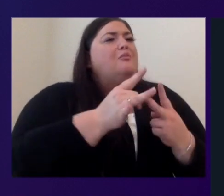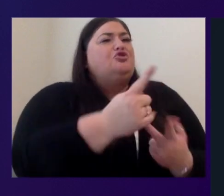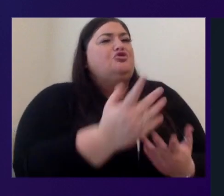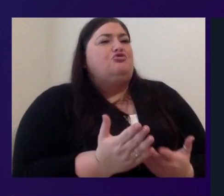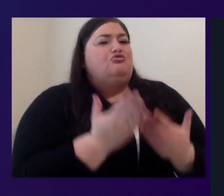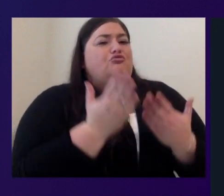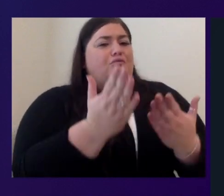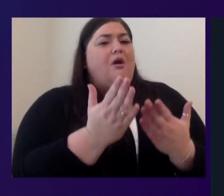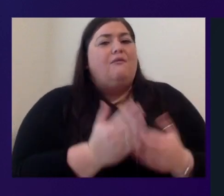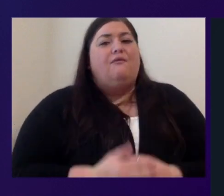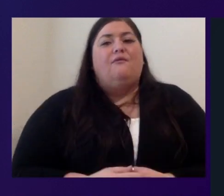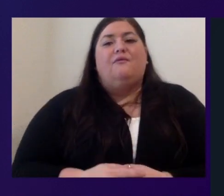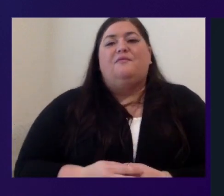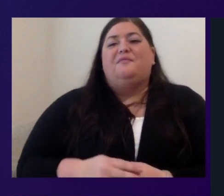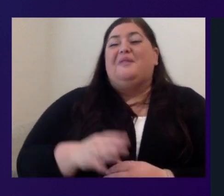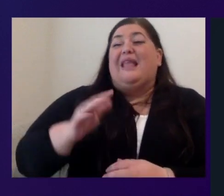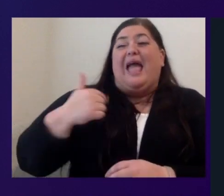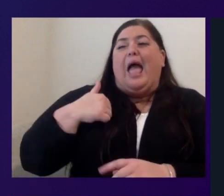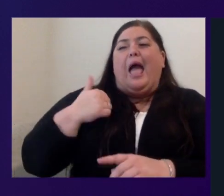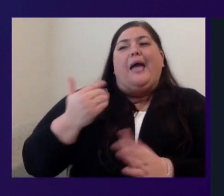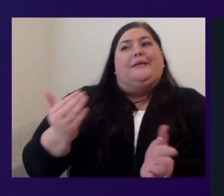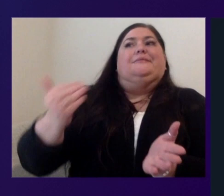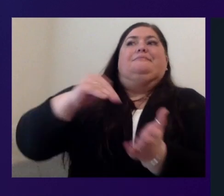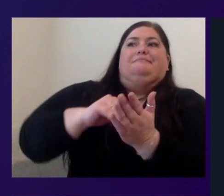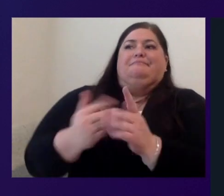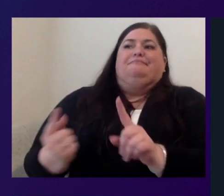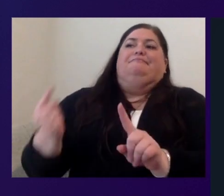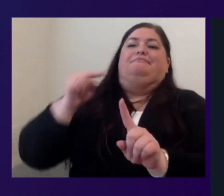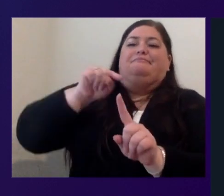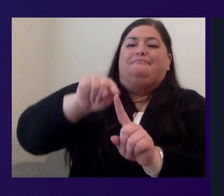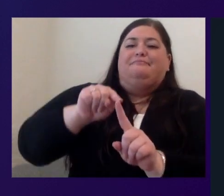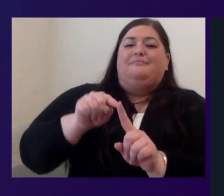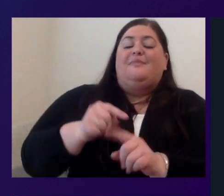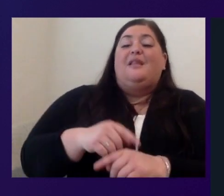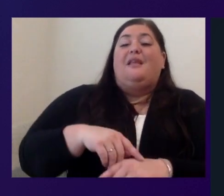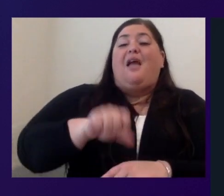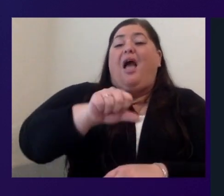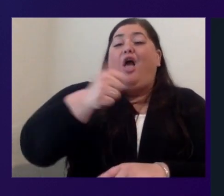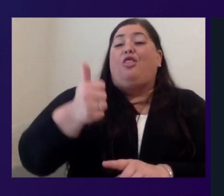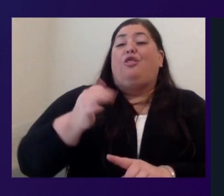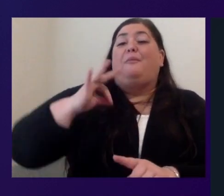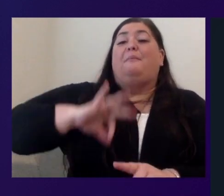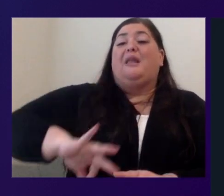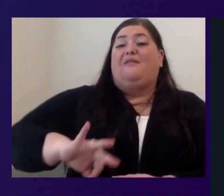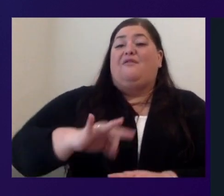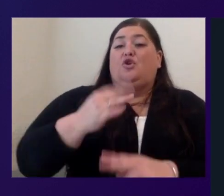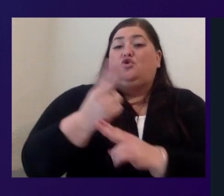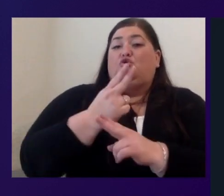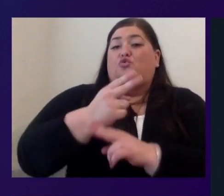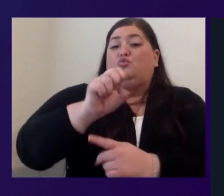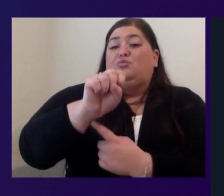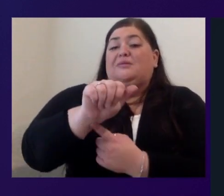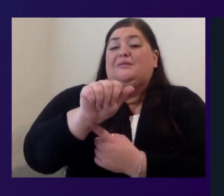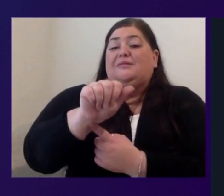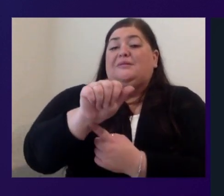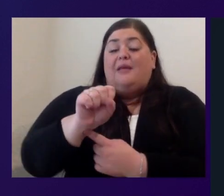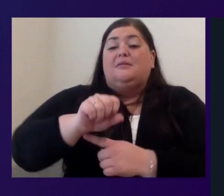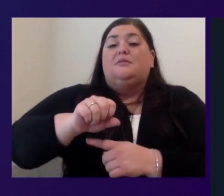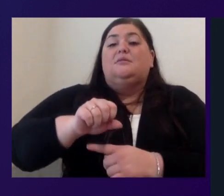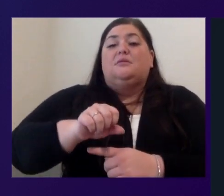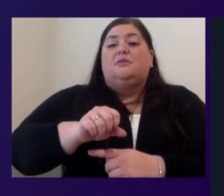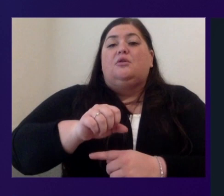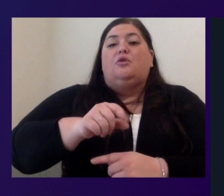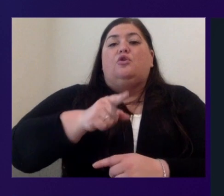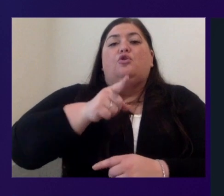circle back to the same point. That is one of the advantage of moving your application into a SaaS form factor, because that way your end user are